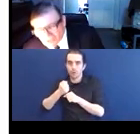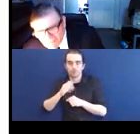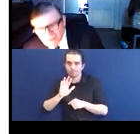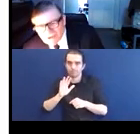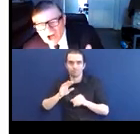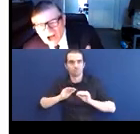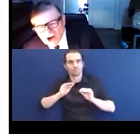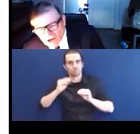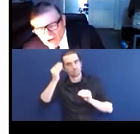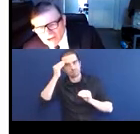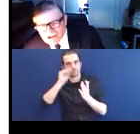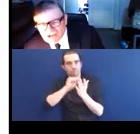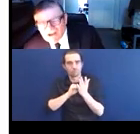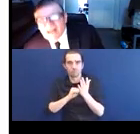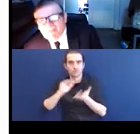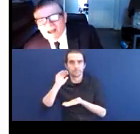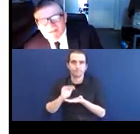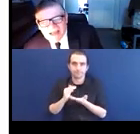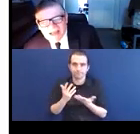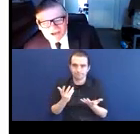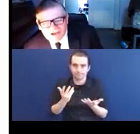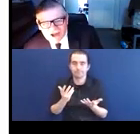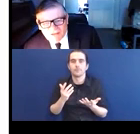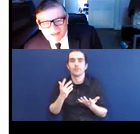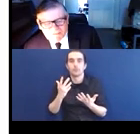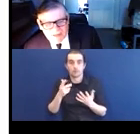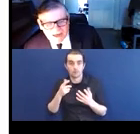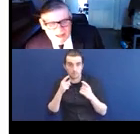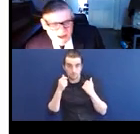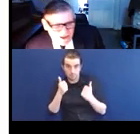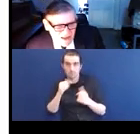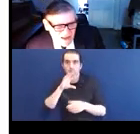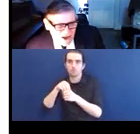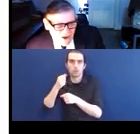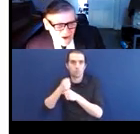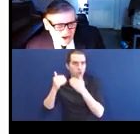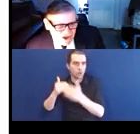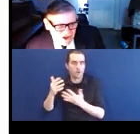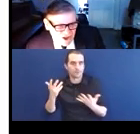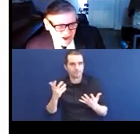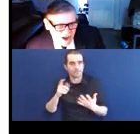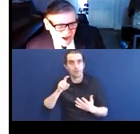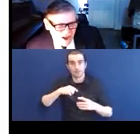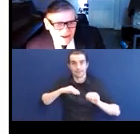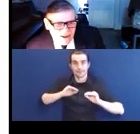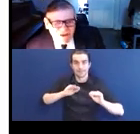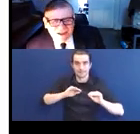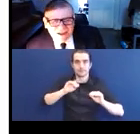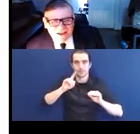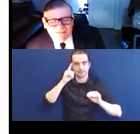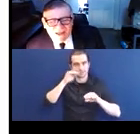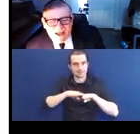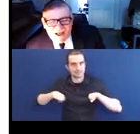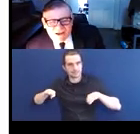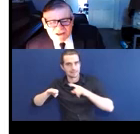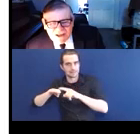or your computer at a low interest rate and pay it back as you start making money. So that's quite an interesting finding